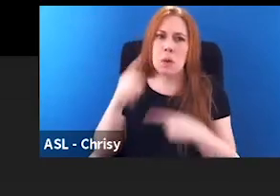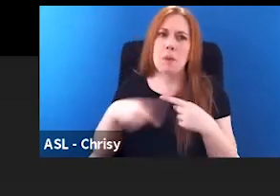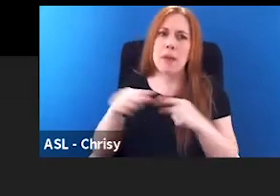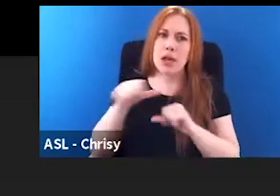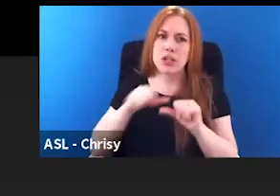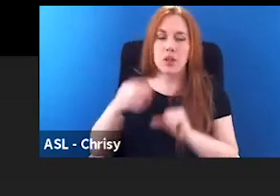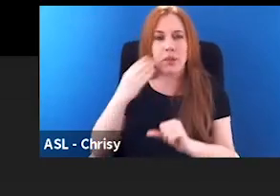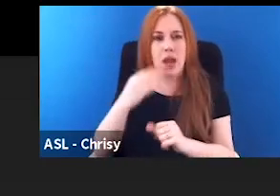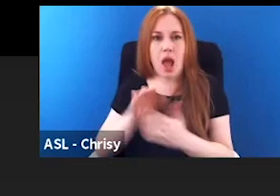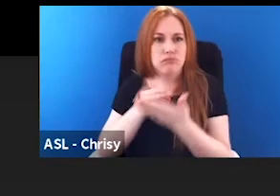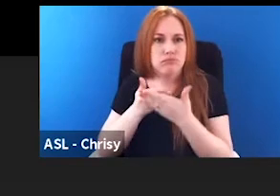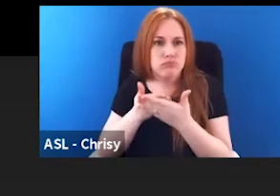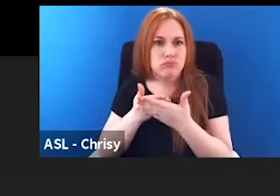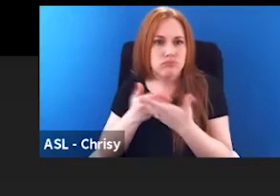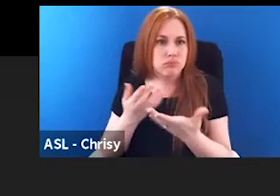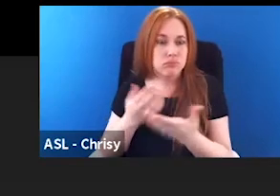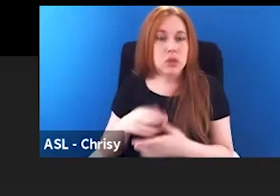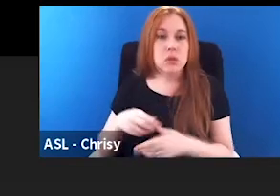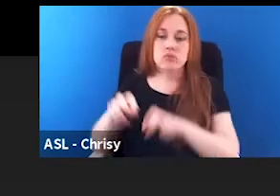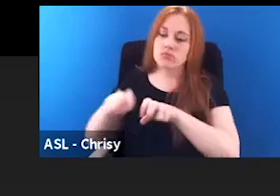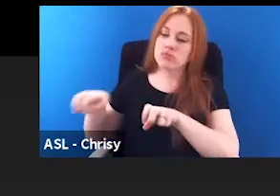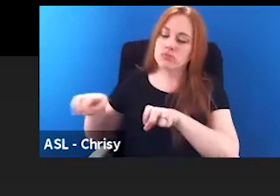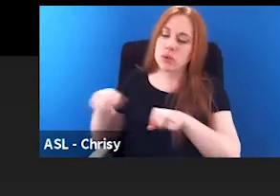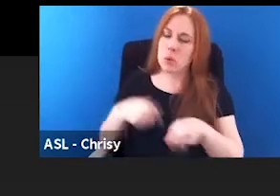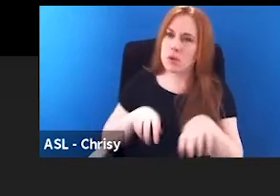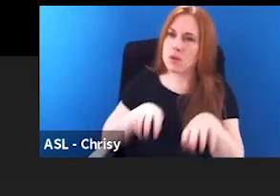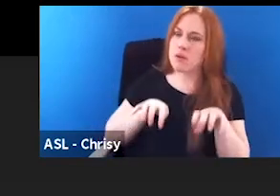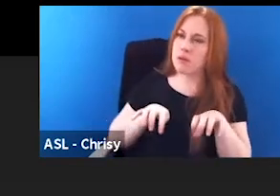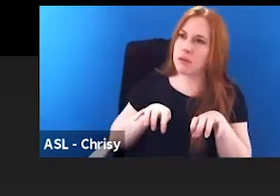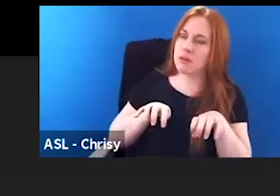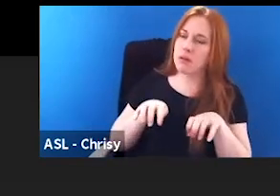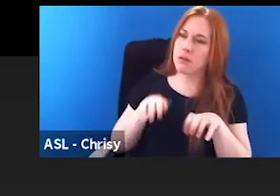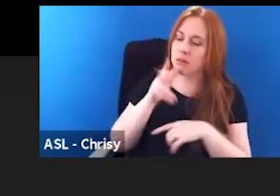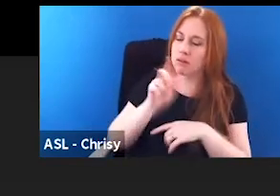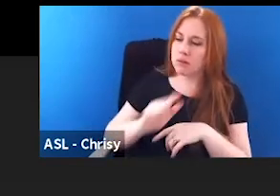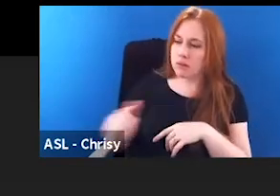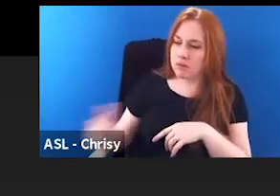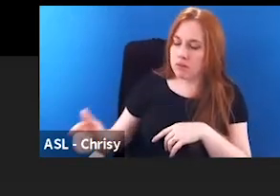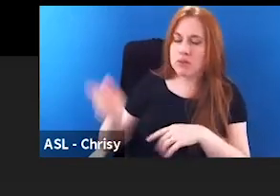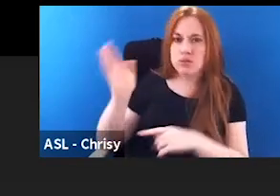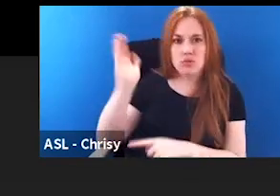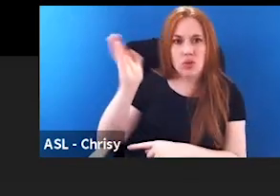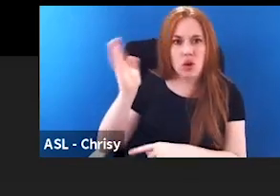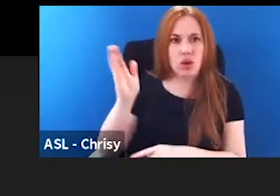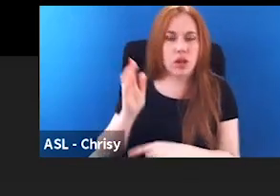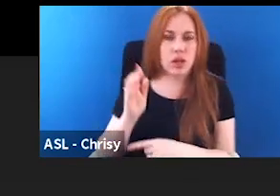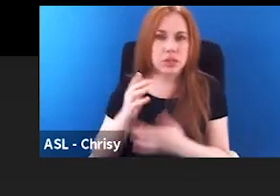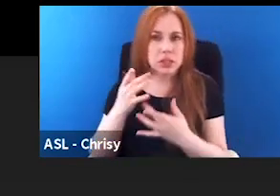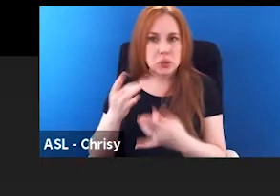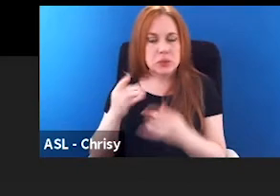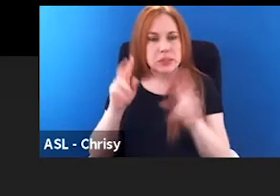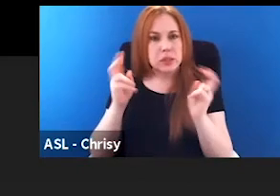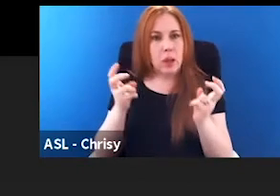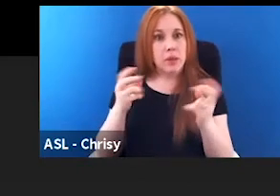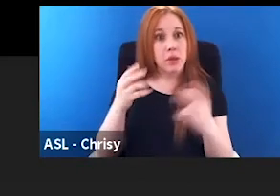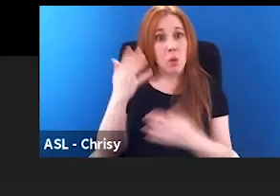other closely. So we sat during their talk, and it was really specifically on this topic, essentially, why it's important to